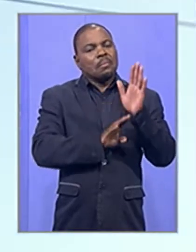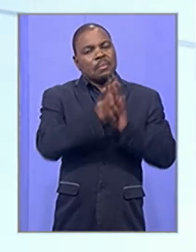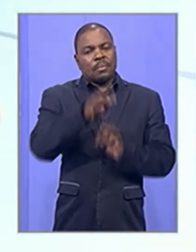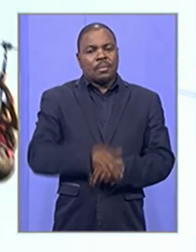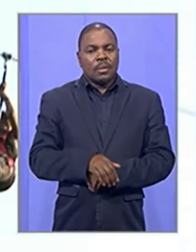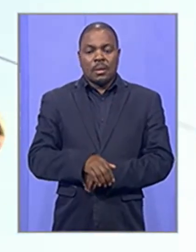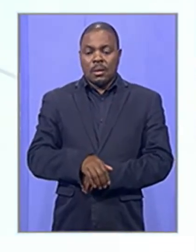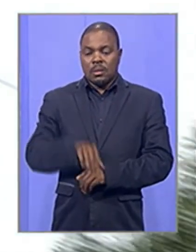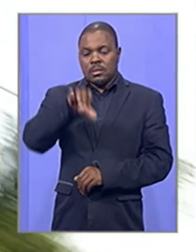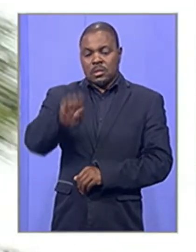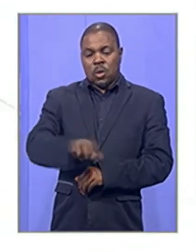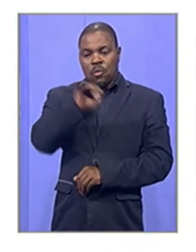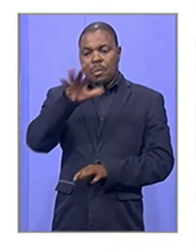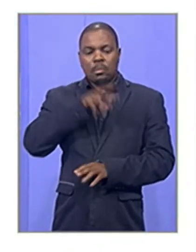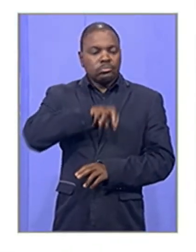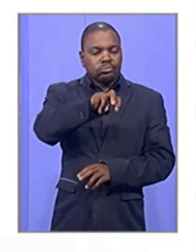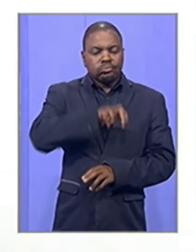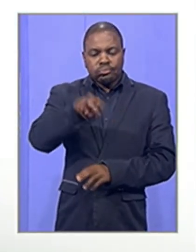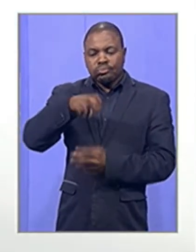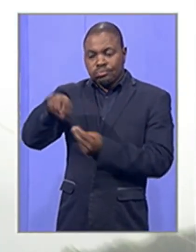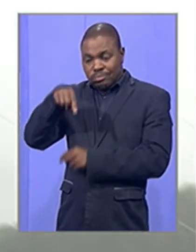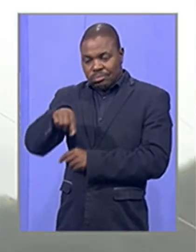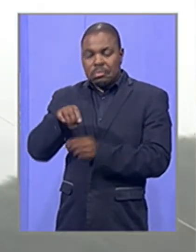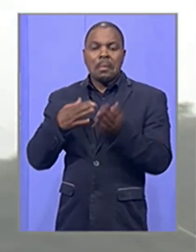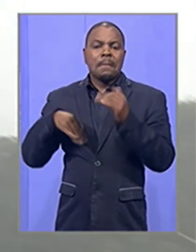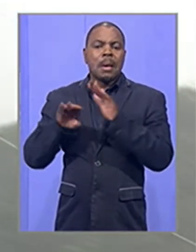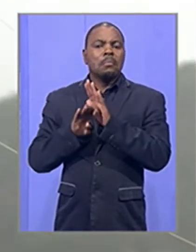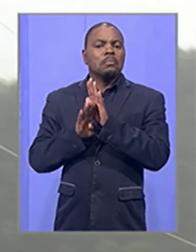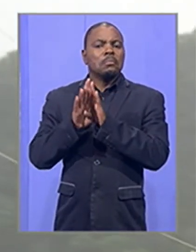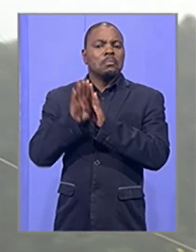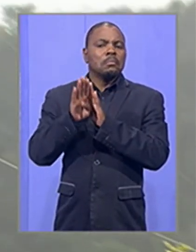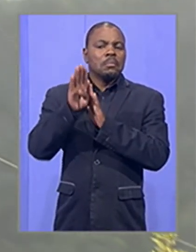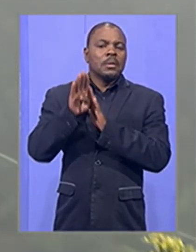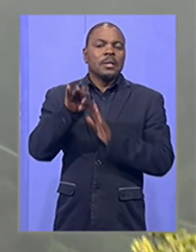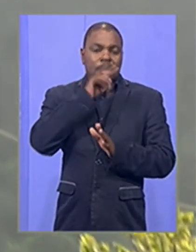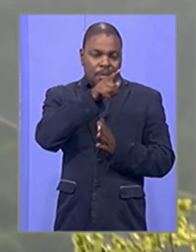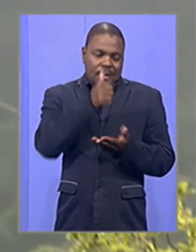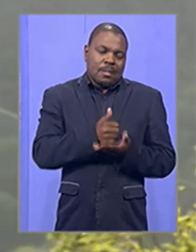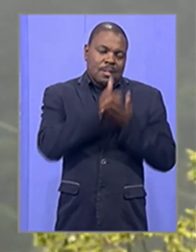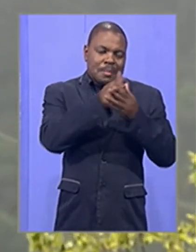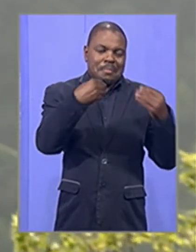monogae e tlhatlogile, mme se tla potlakisa go itharabologelwa ga lephata leno.